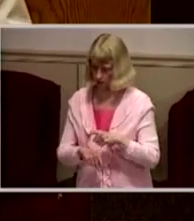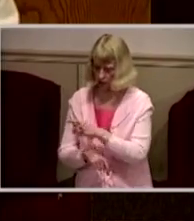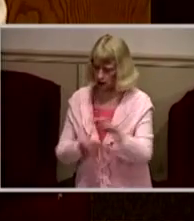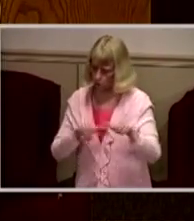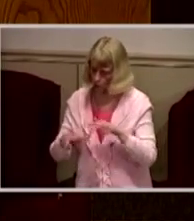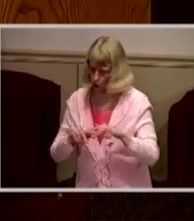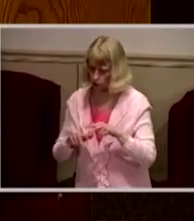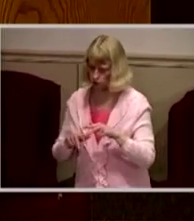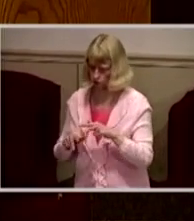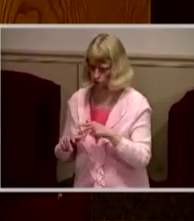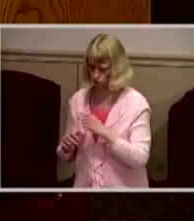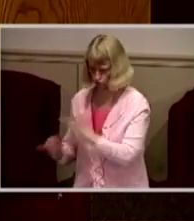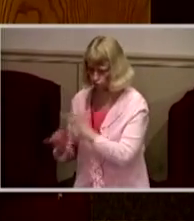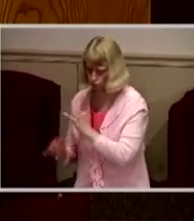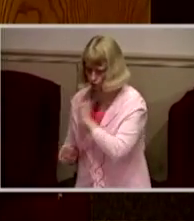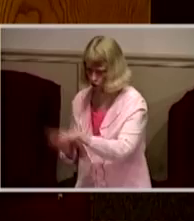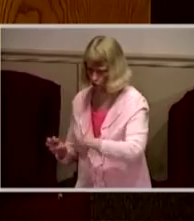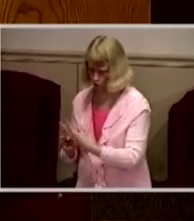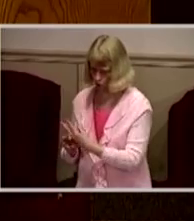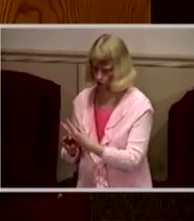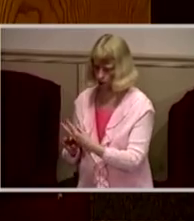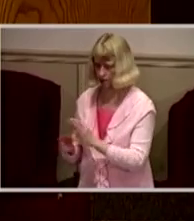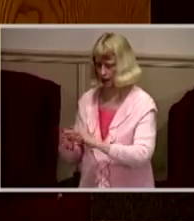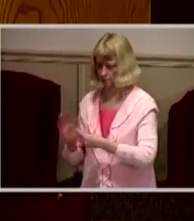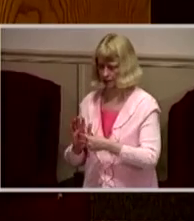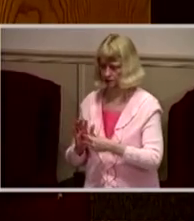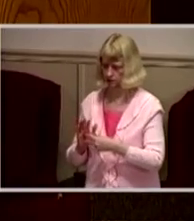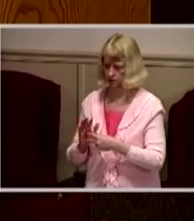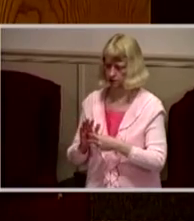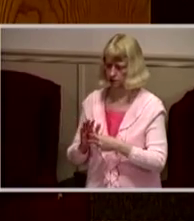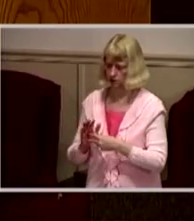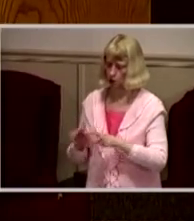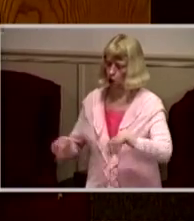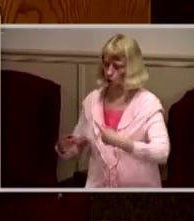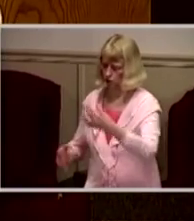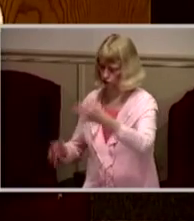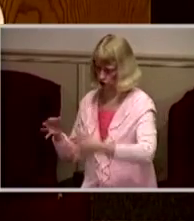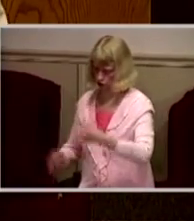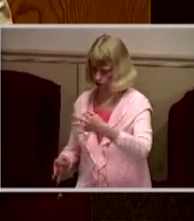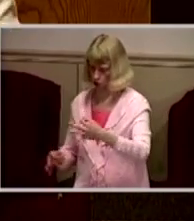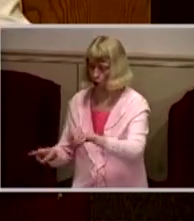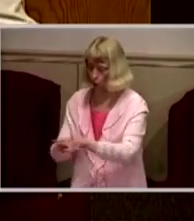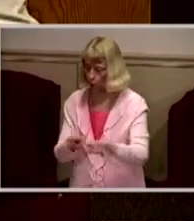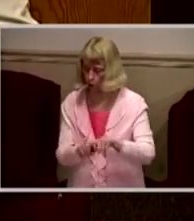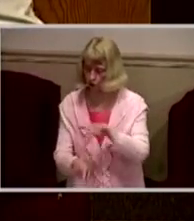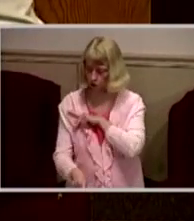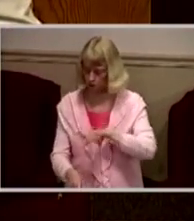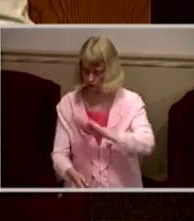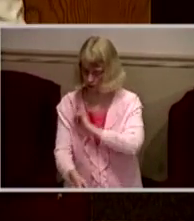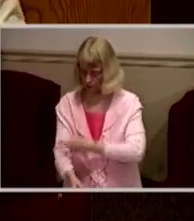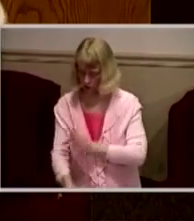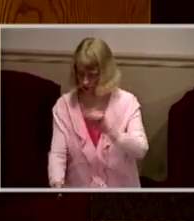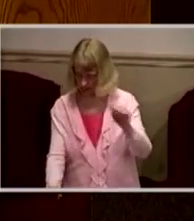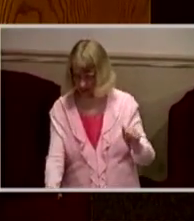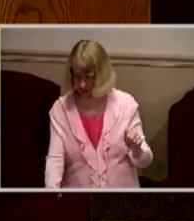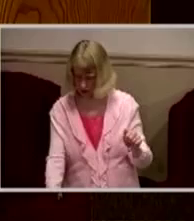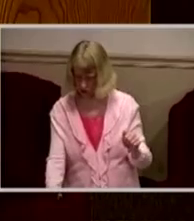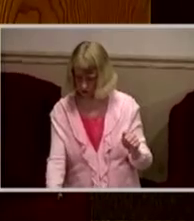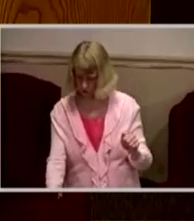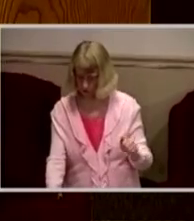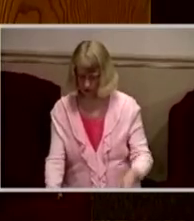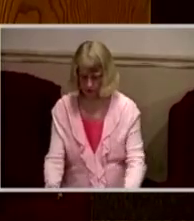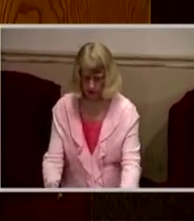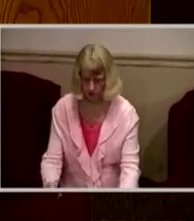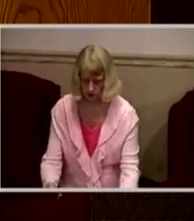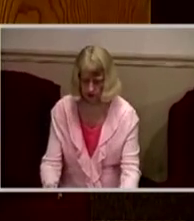past ye walked according to the course of this world. That means on your way to judgment. according to the prince of the power of this air,